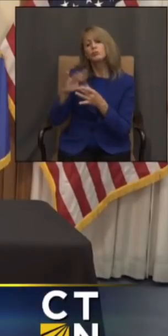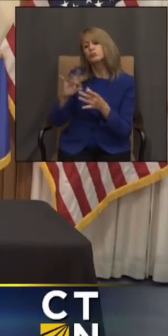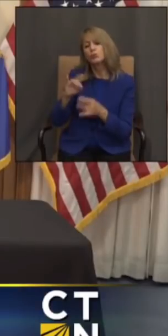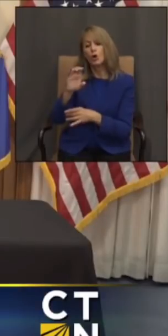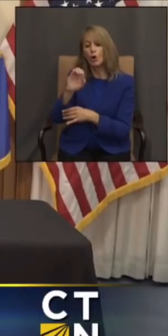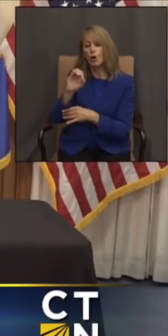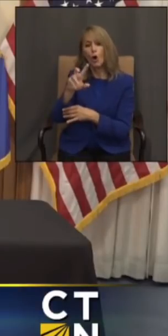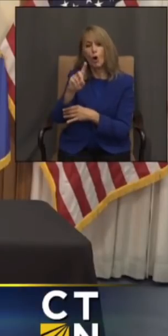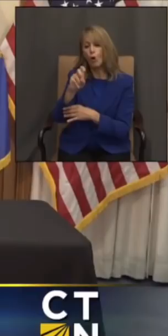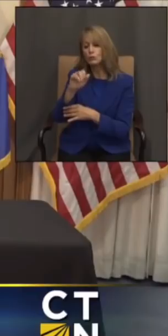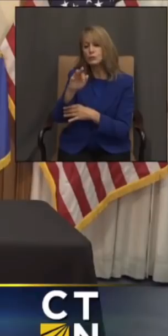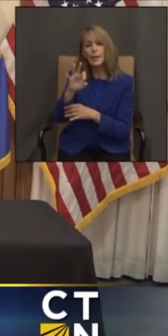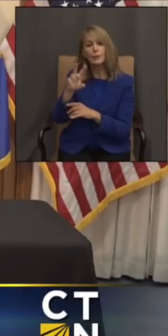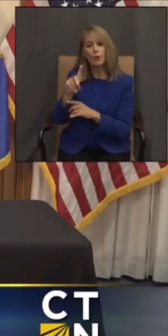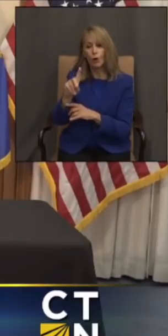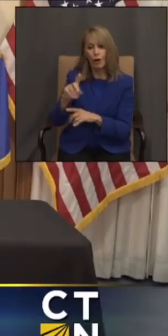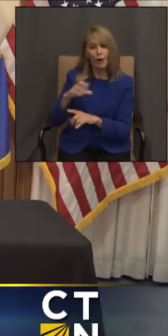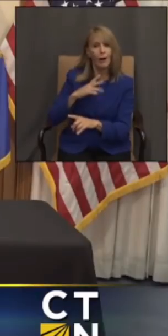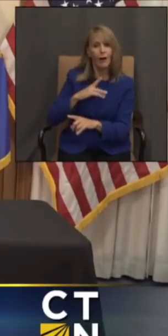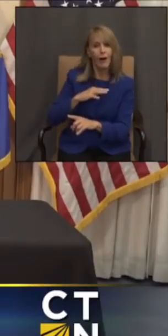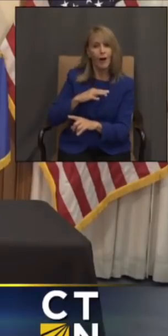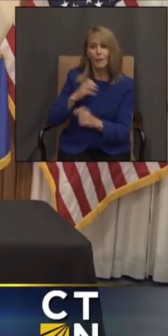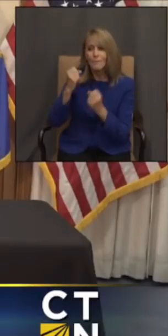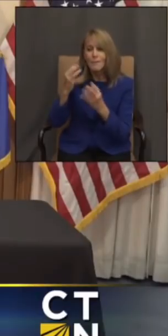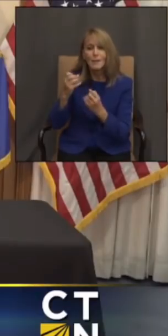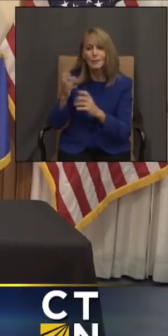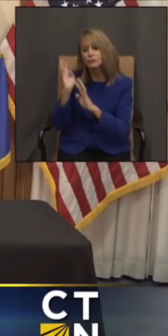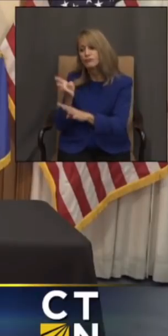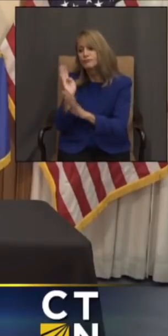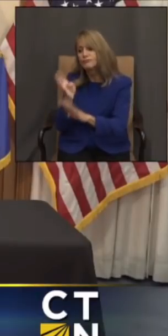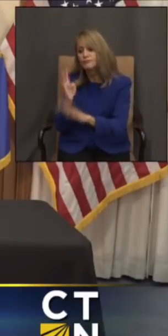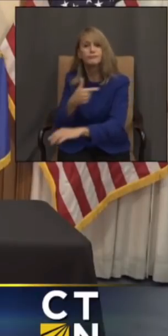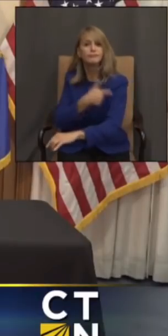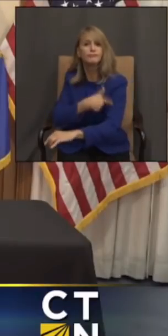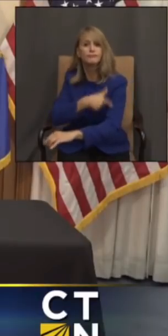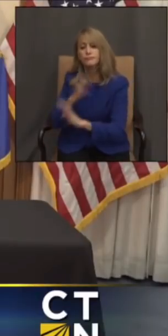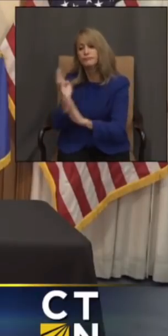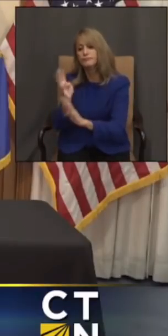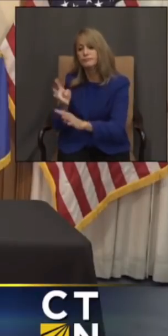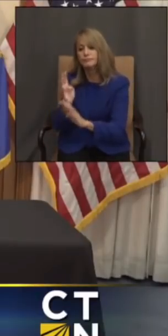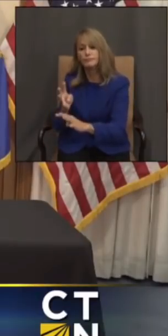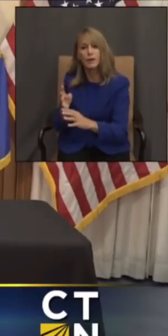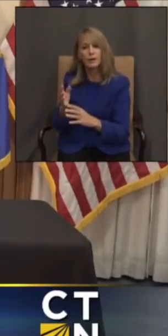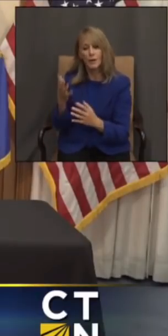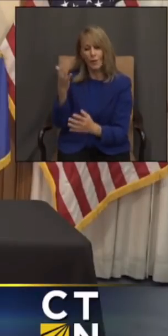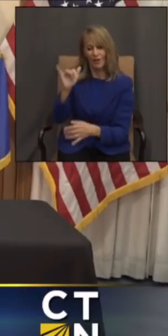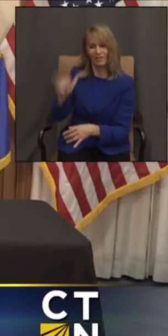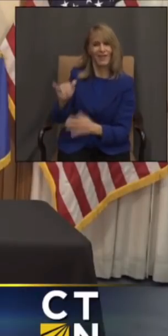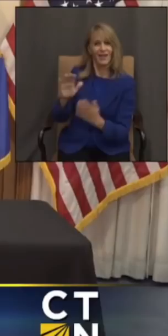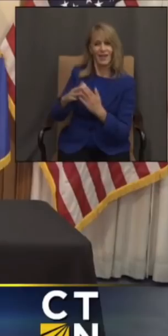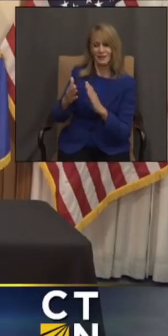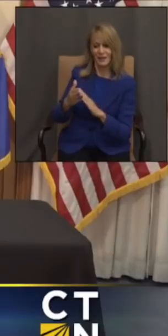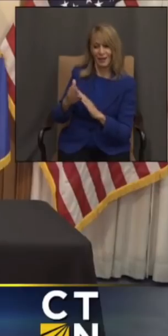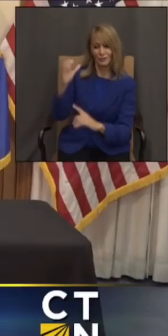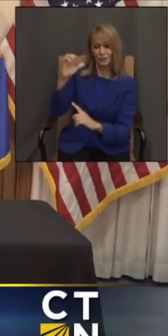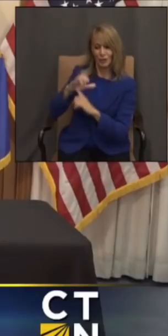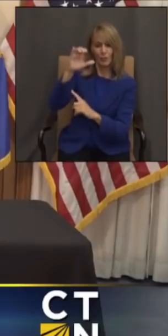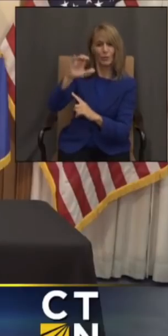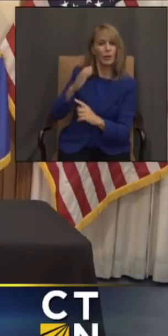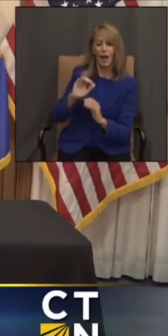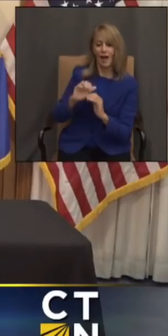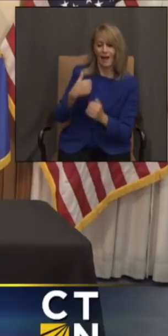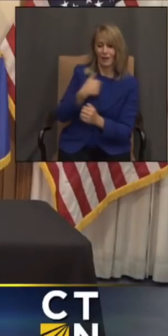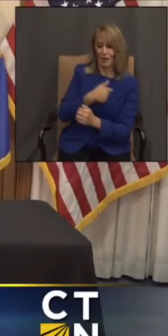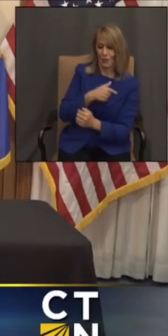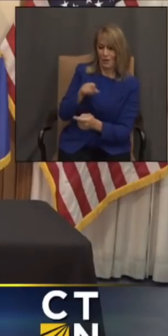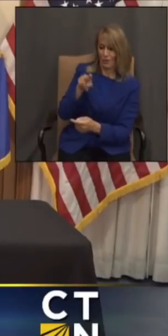people have gotten vaccinated, but are they going about things differently? Are they doing something specific that maybe the rest of us can